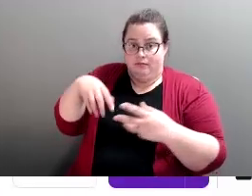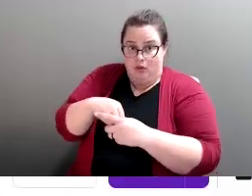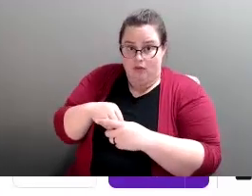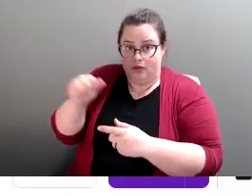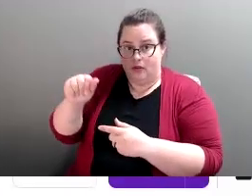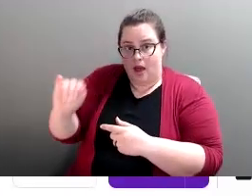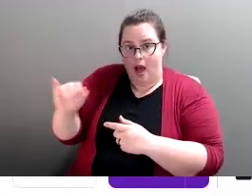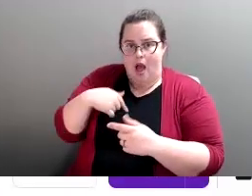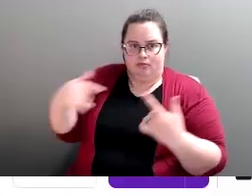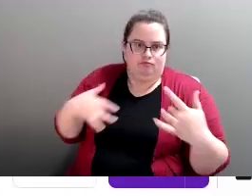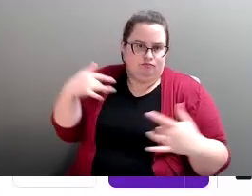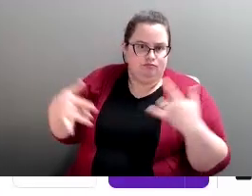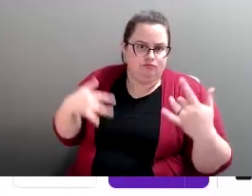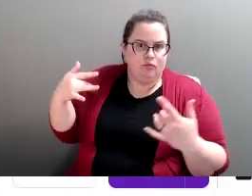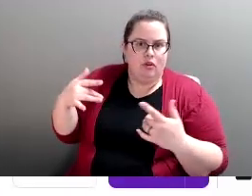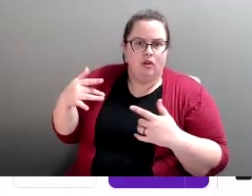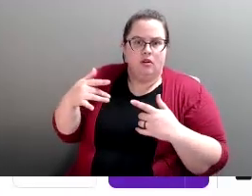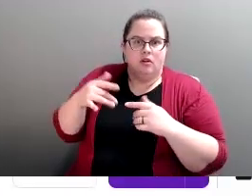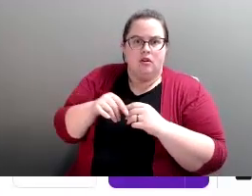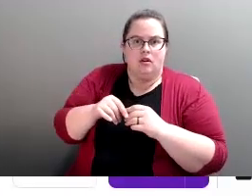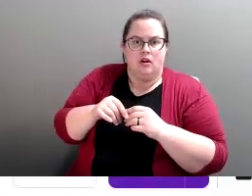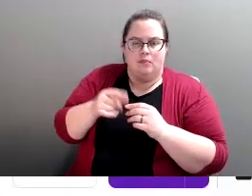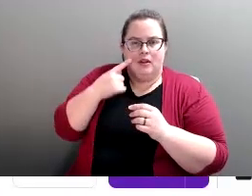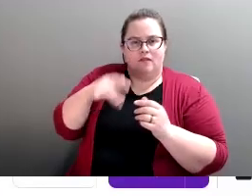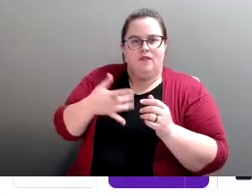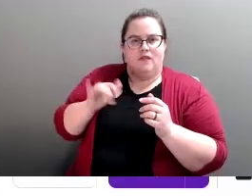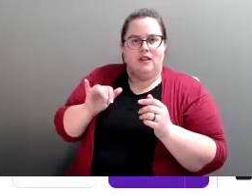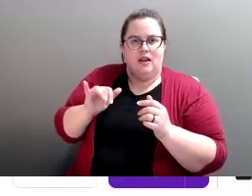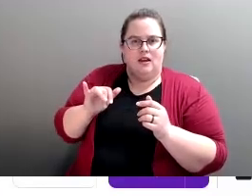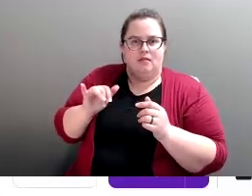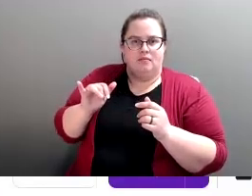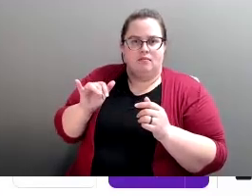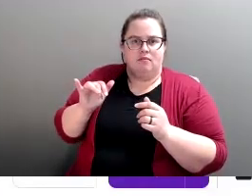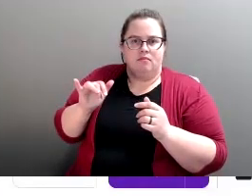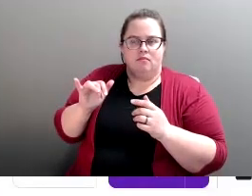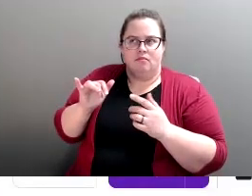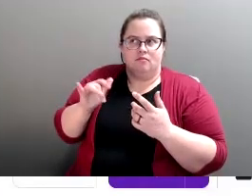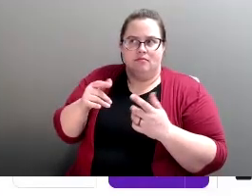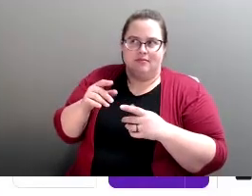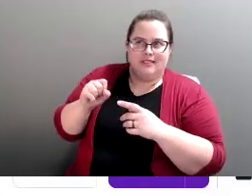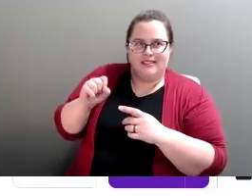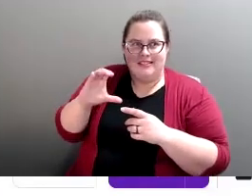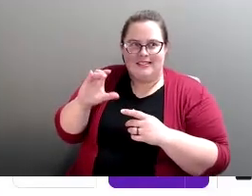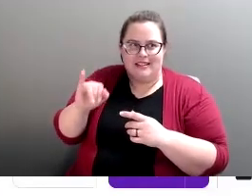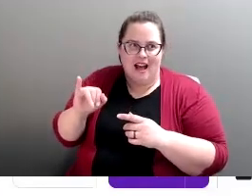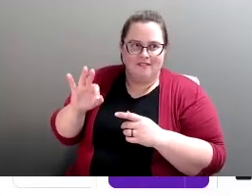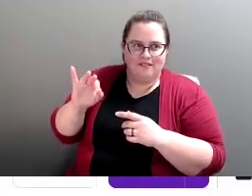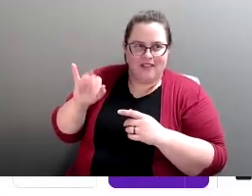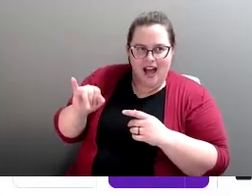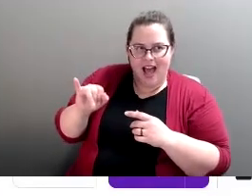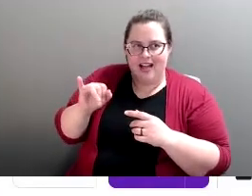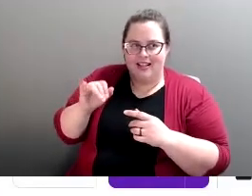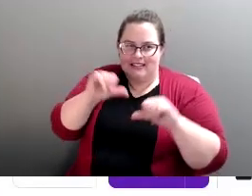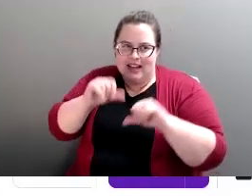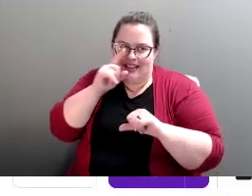excited, like because it felt like I was in a sci-fi, but then, immediately went into, how do